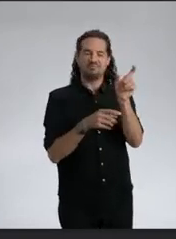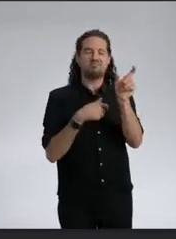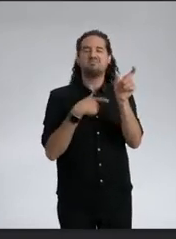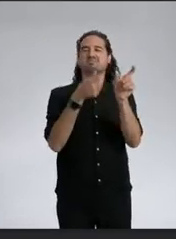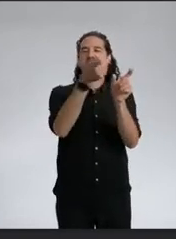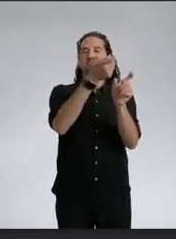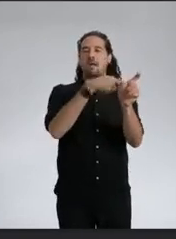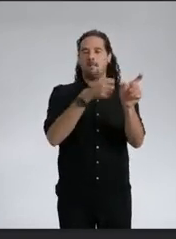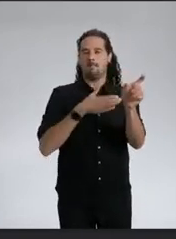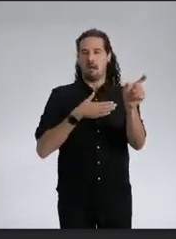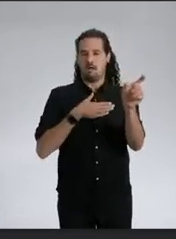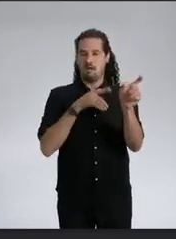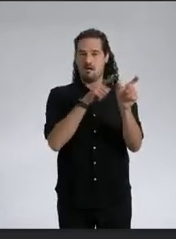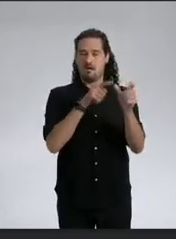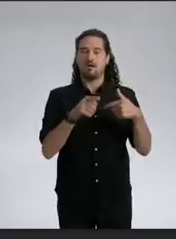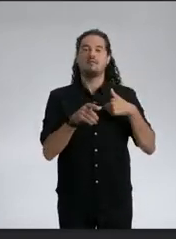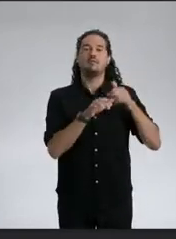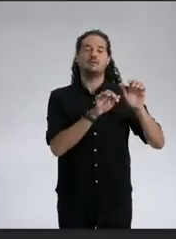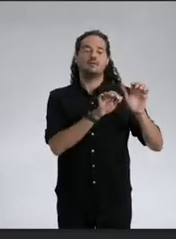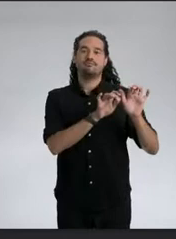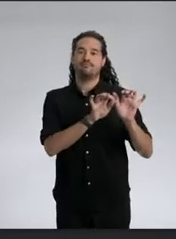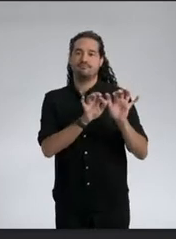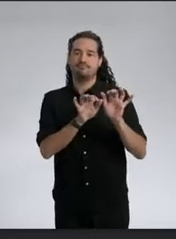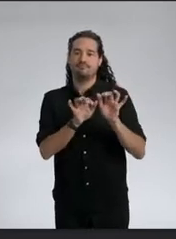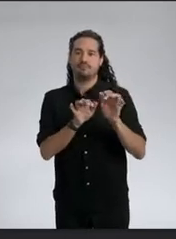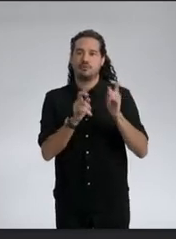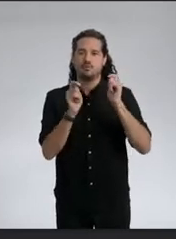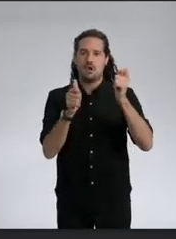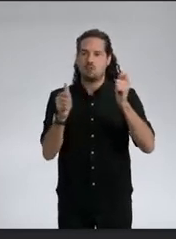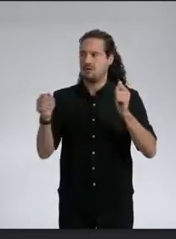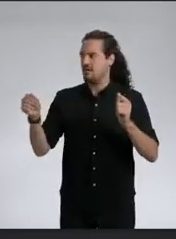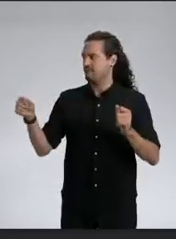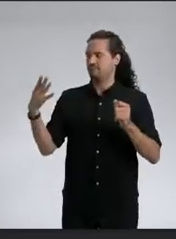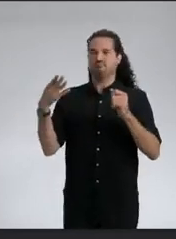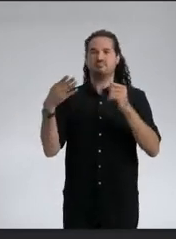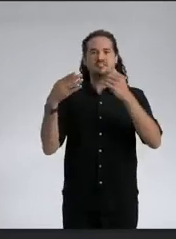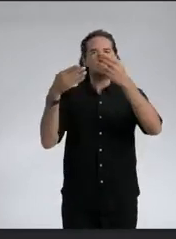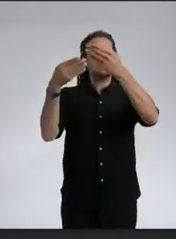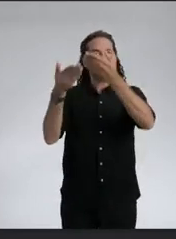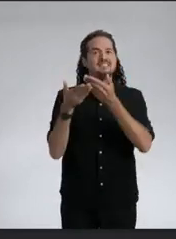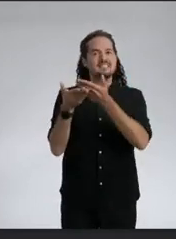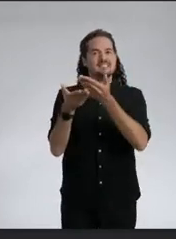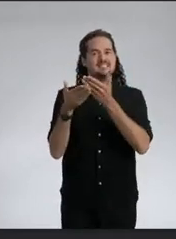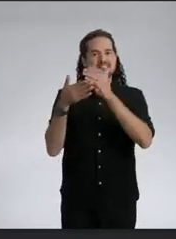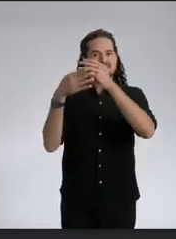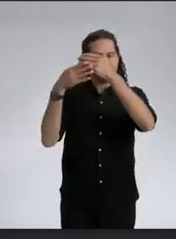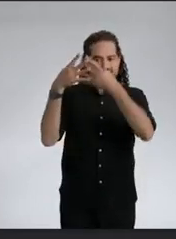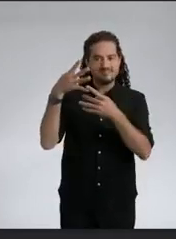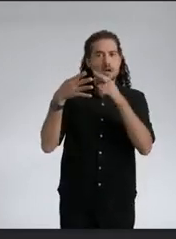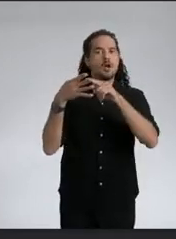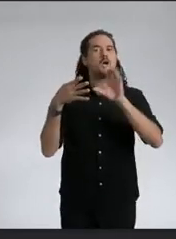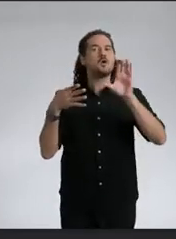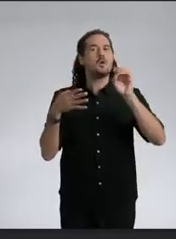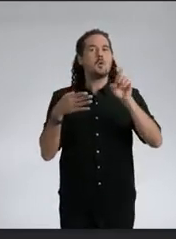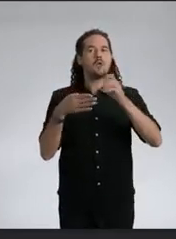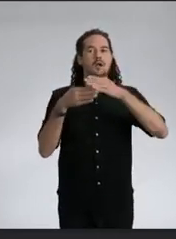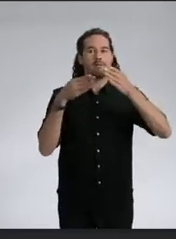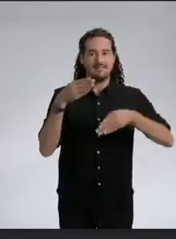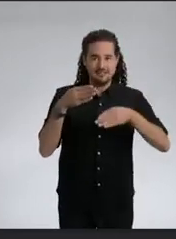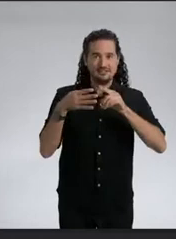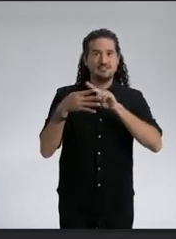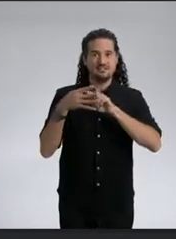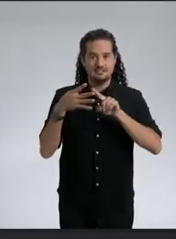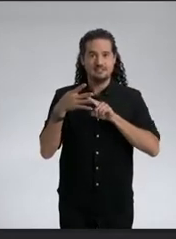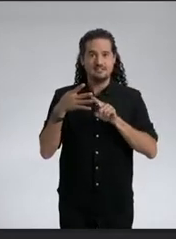I'll start typing text, and right away, I get helpful suggestions from code completion, which new in this release appears right below my insertion